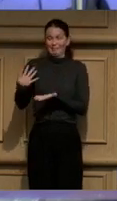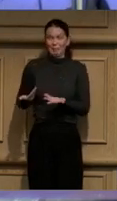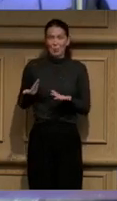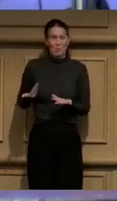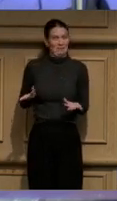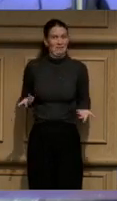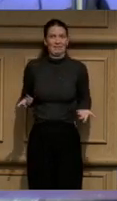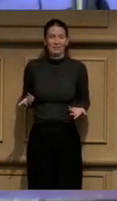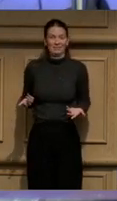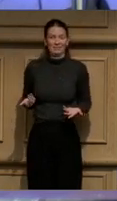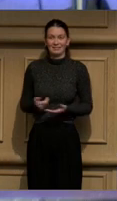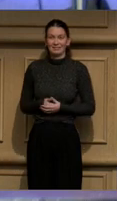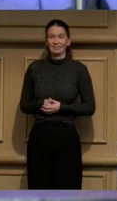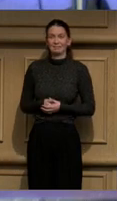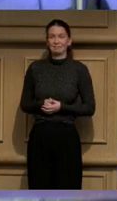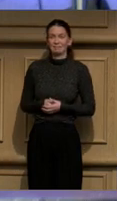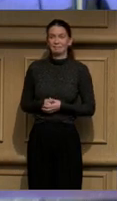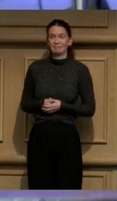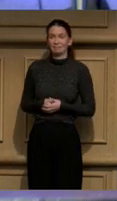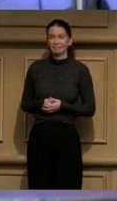Yeah. You know,